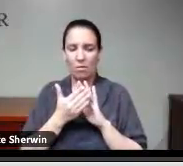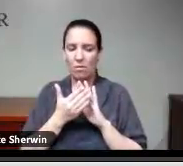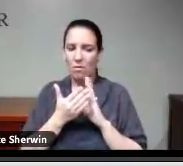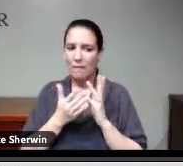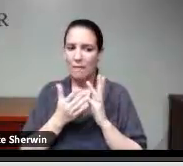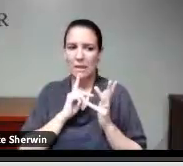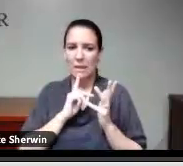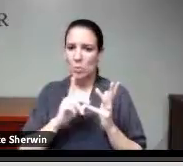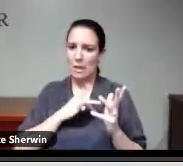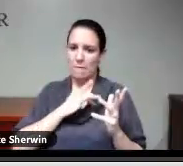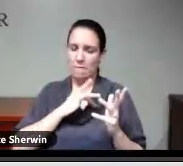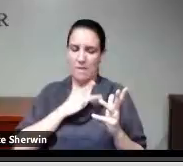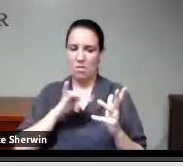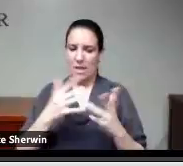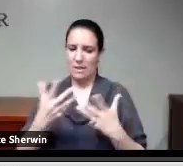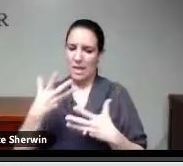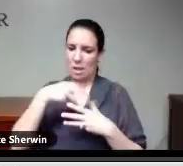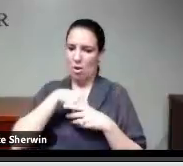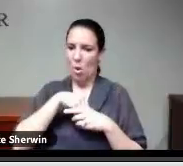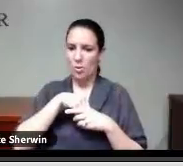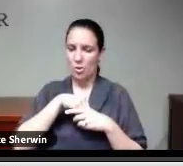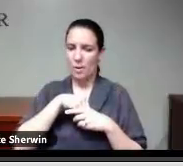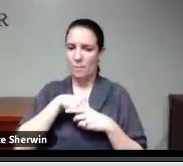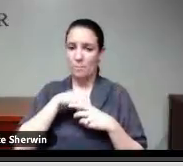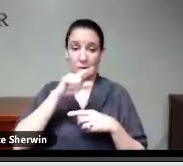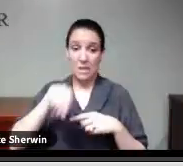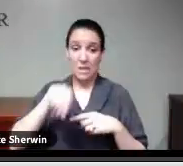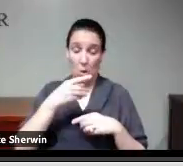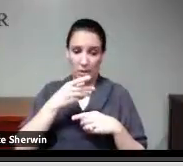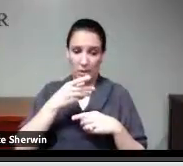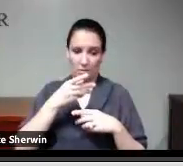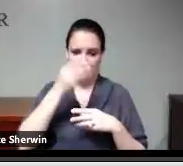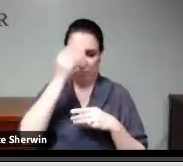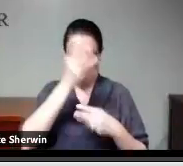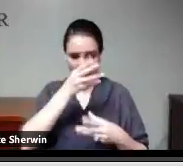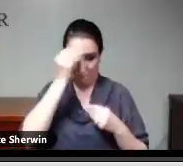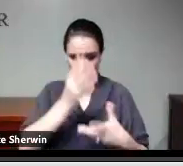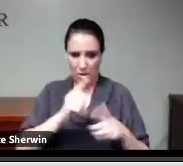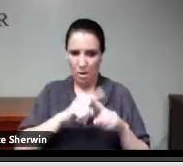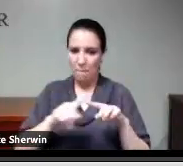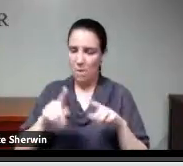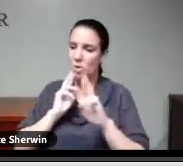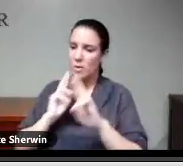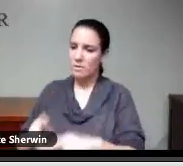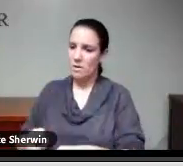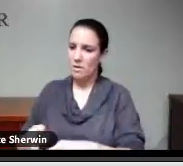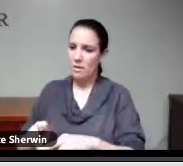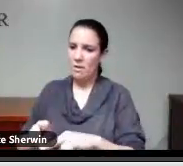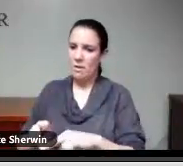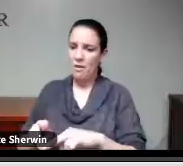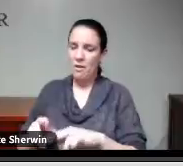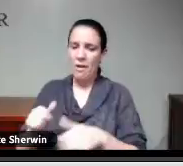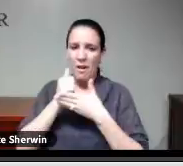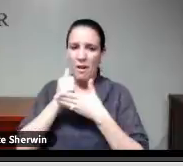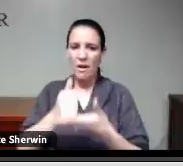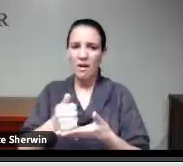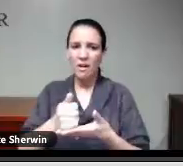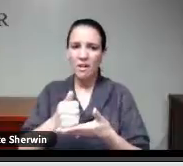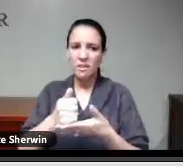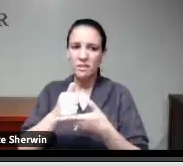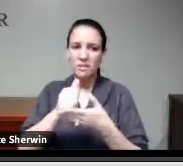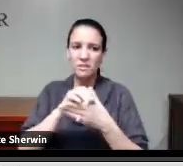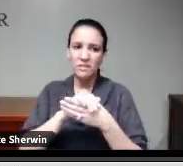of ownership in not just the input but the outcome, and help you identify success